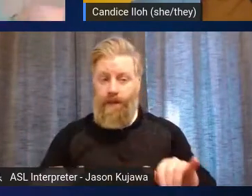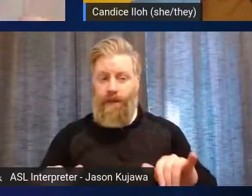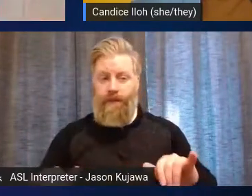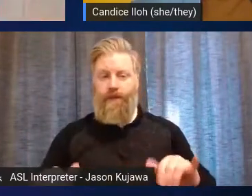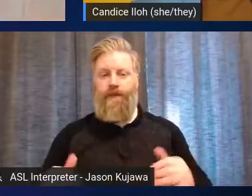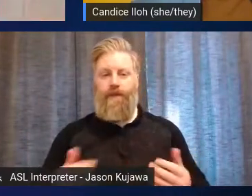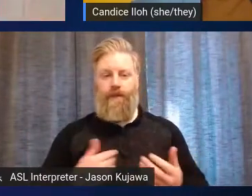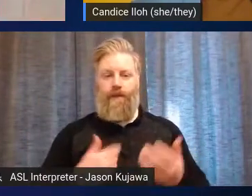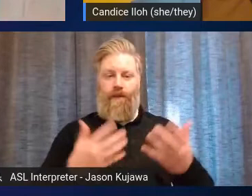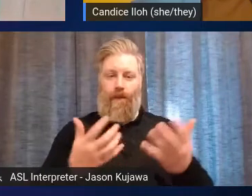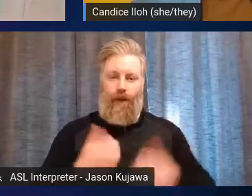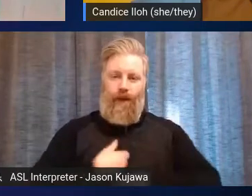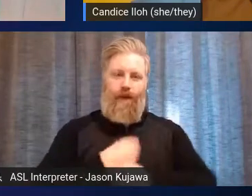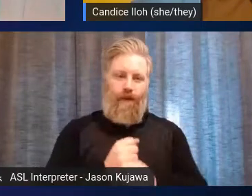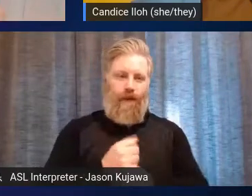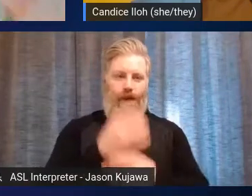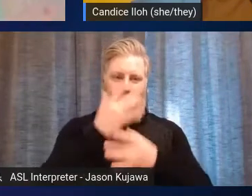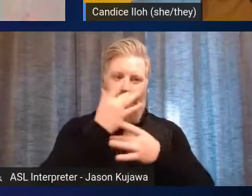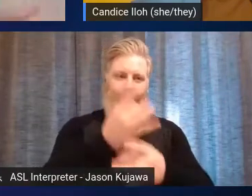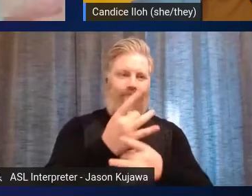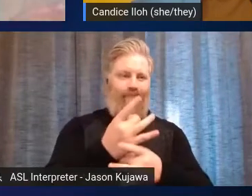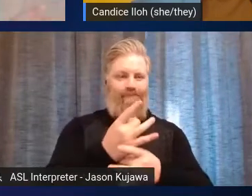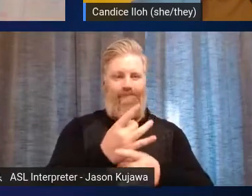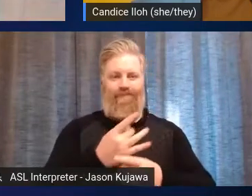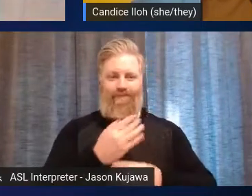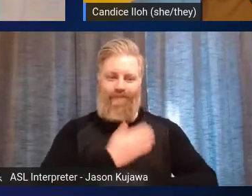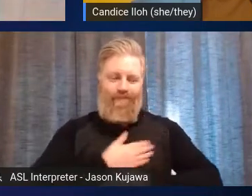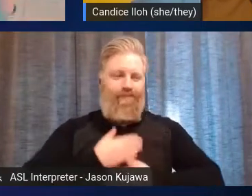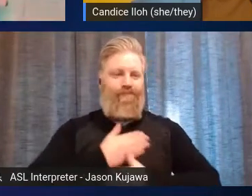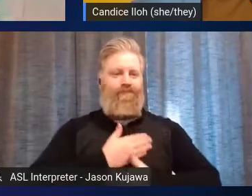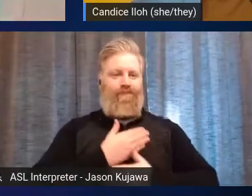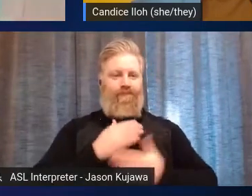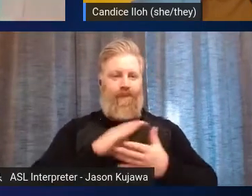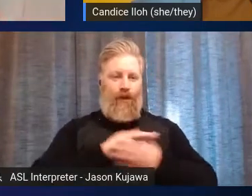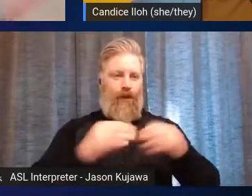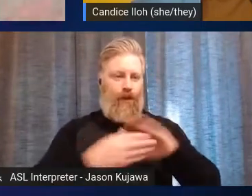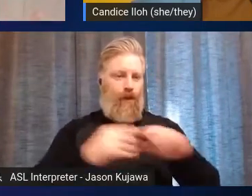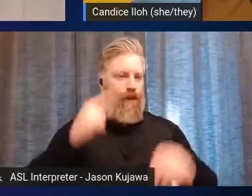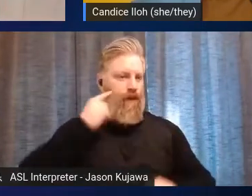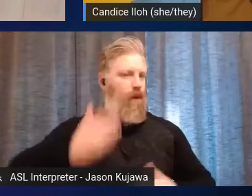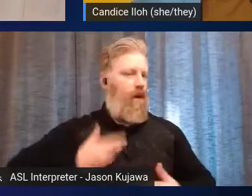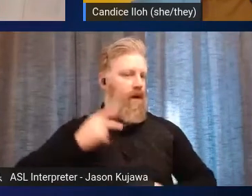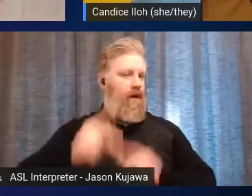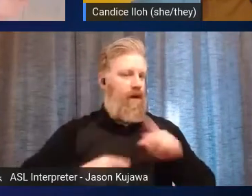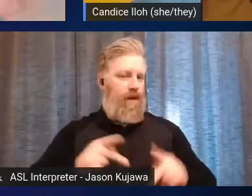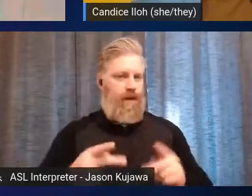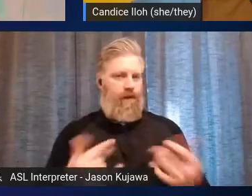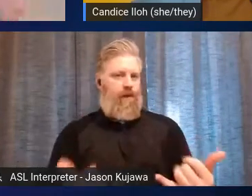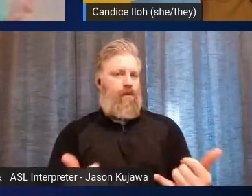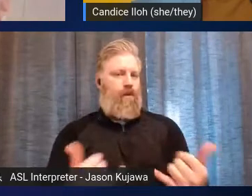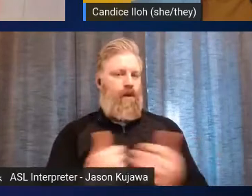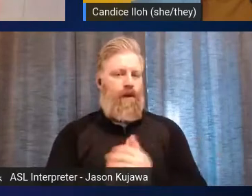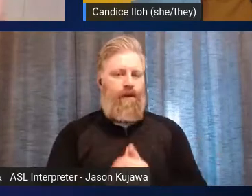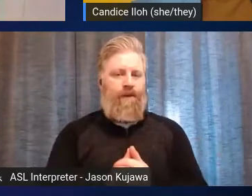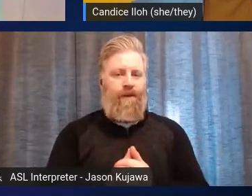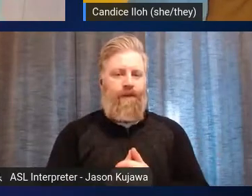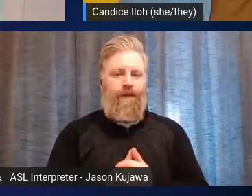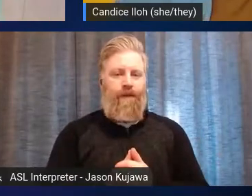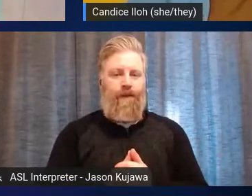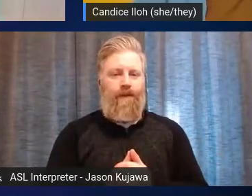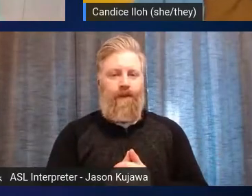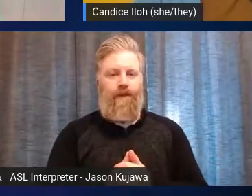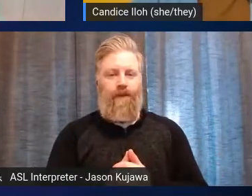been an entertaining and engaging tale for young people in the 21st century. I mean, that took a little